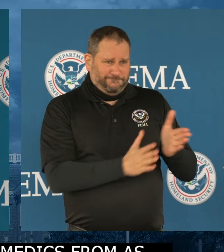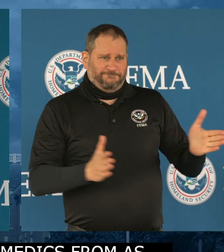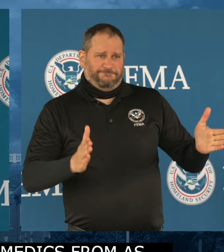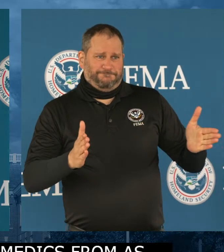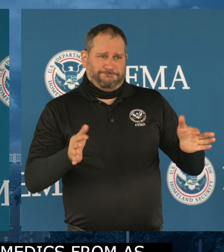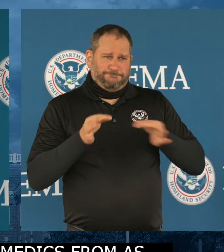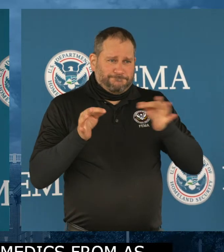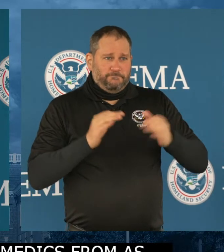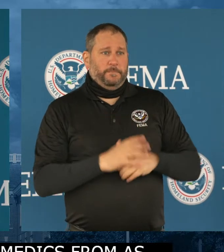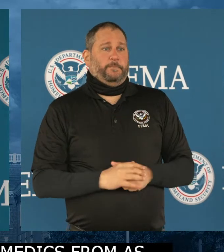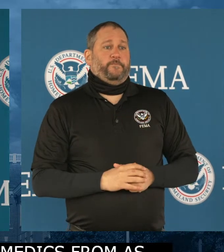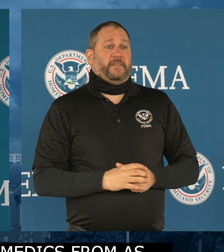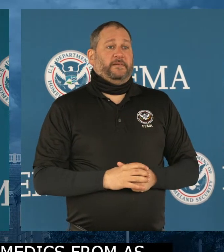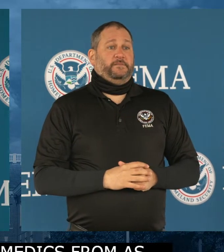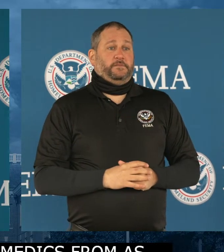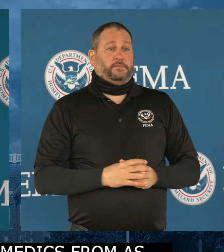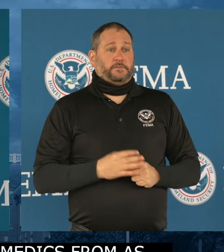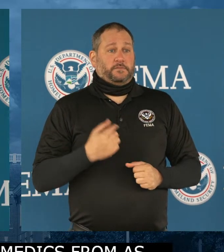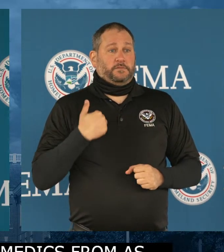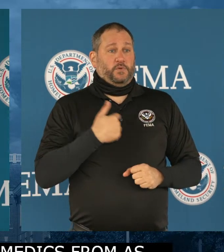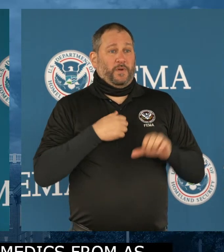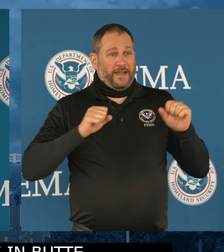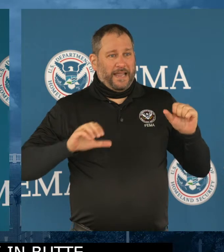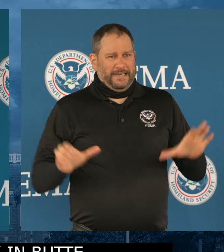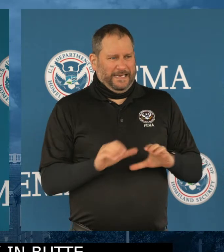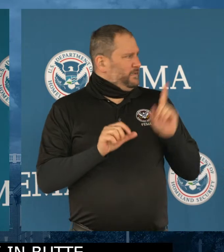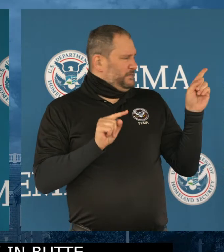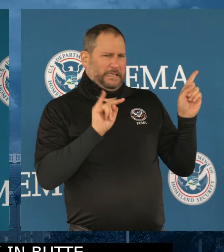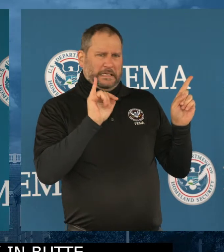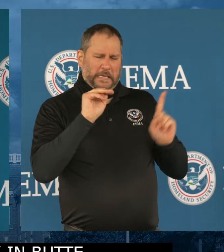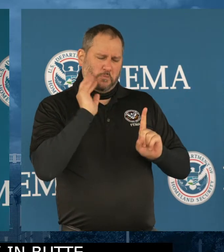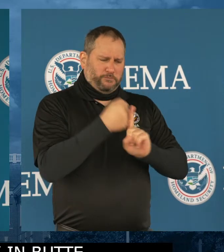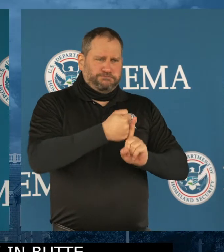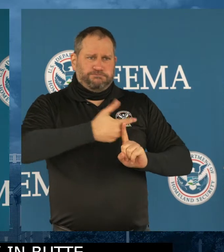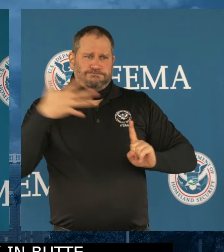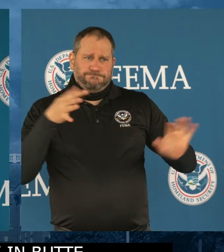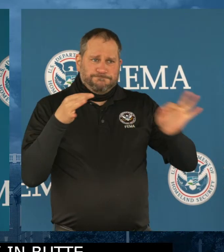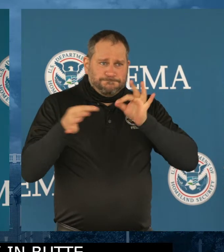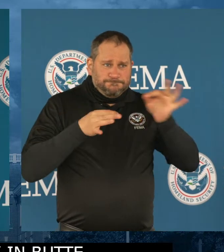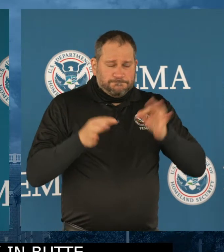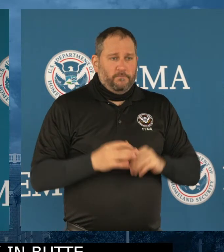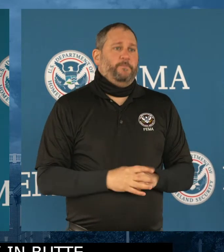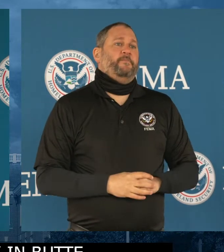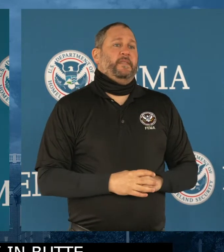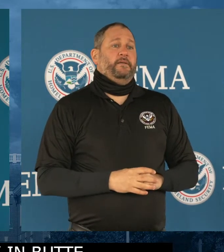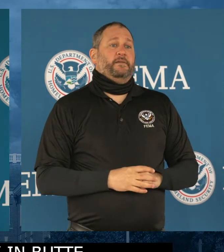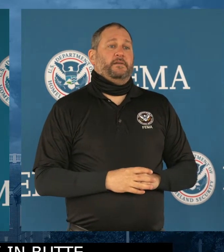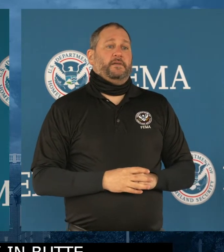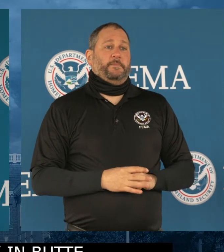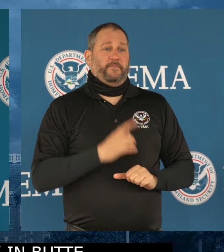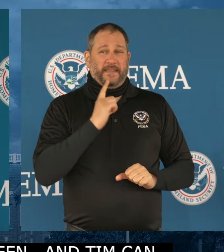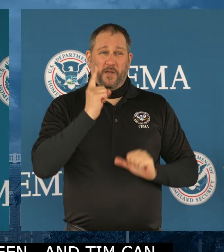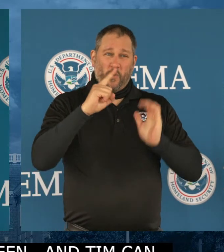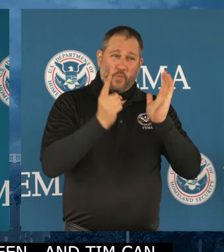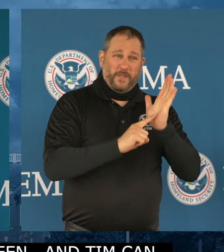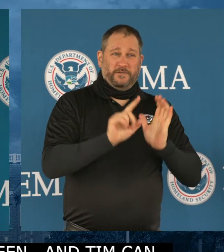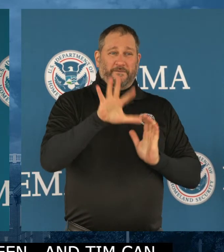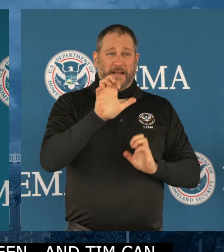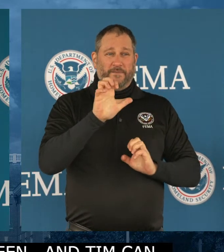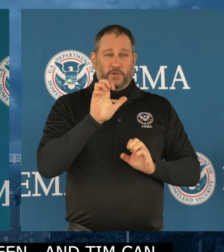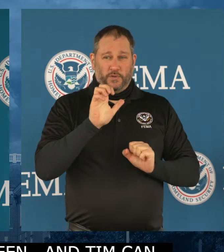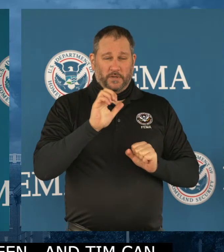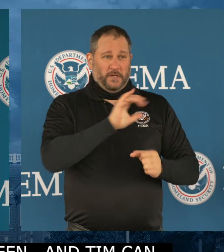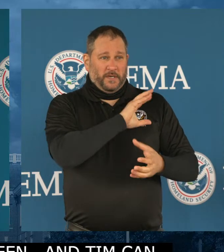do, and Tim can comment on this as well. Yesterday, about 1,500, 3,000 today in the